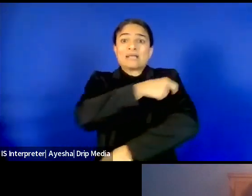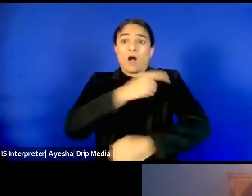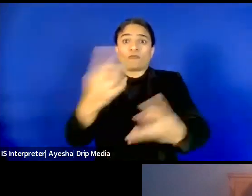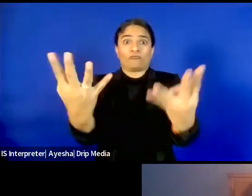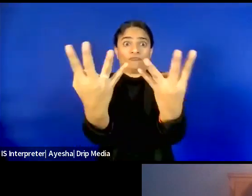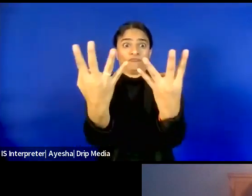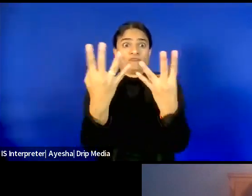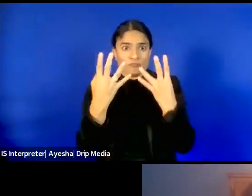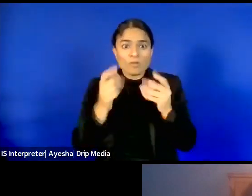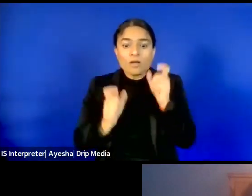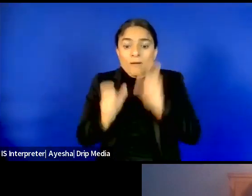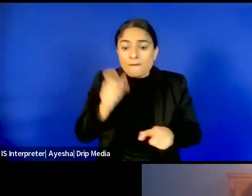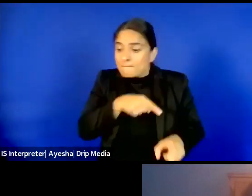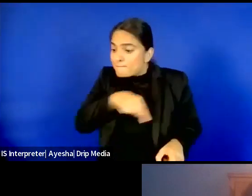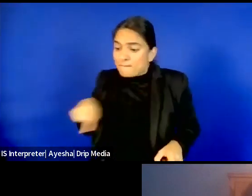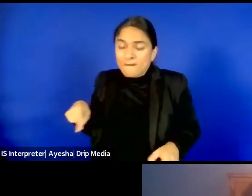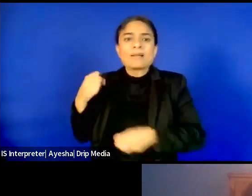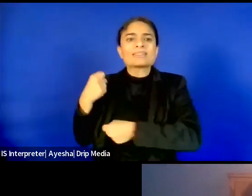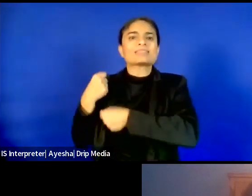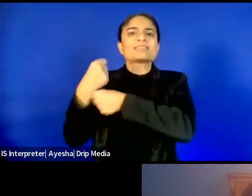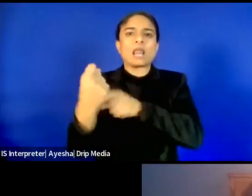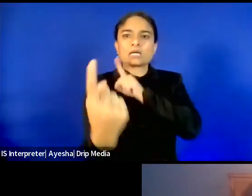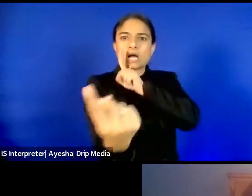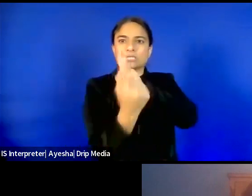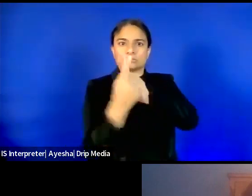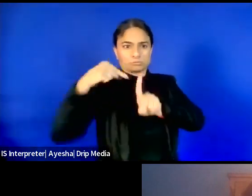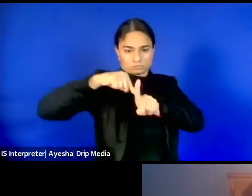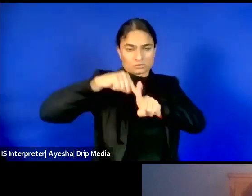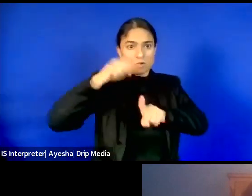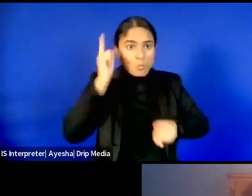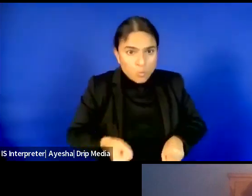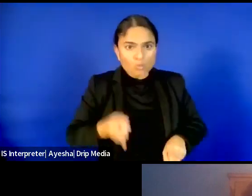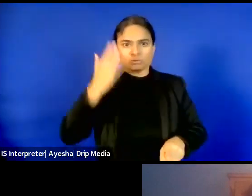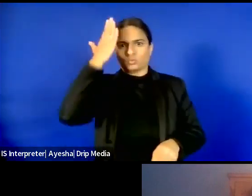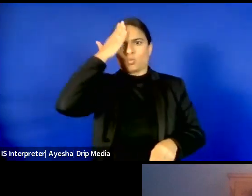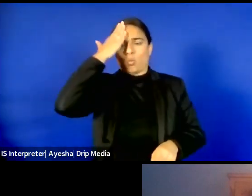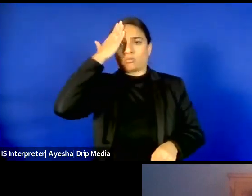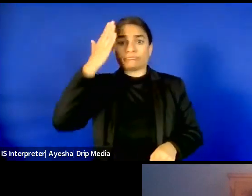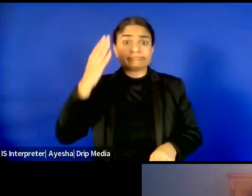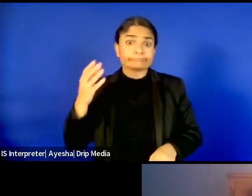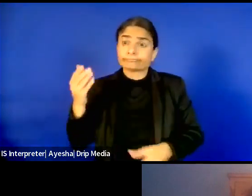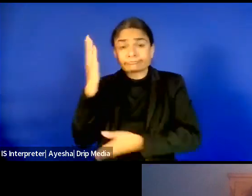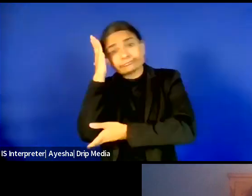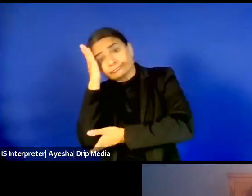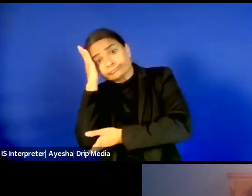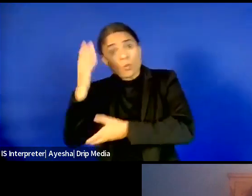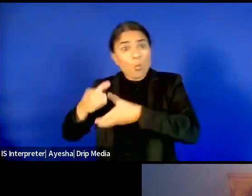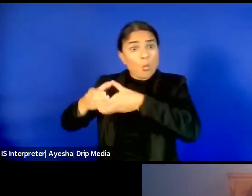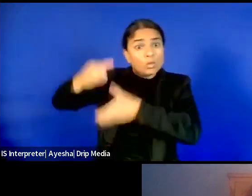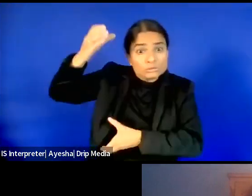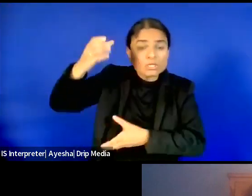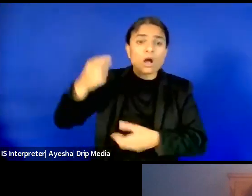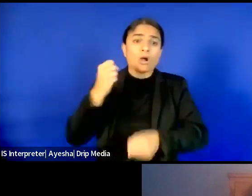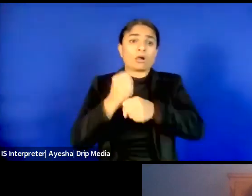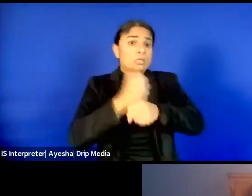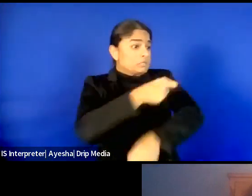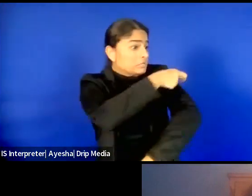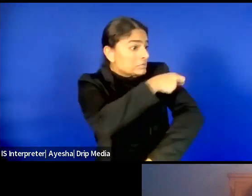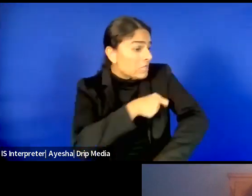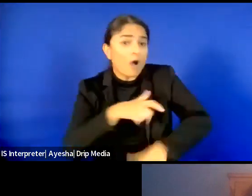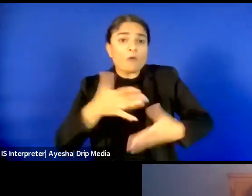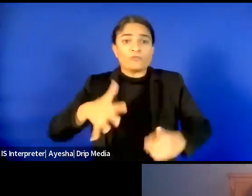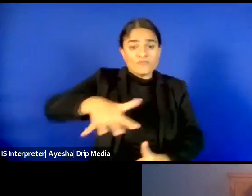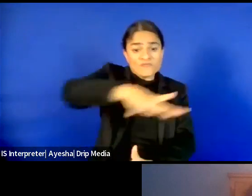staff or venue staff, security in Kigali's convention center had a